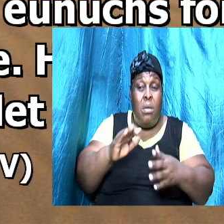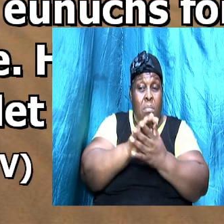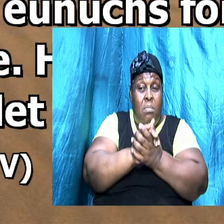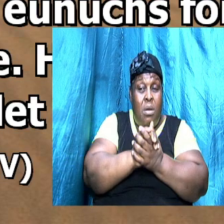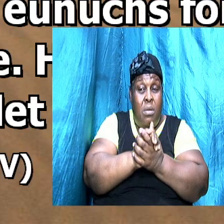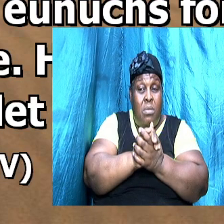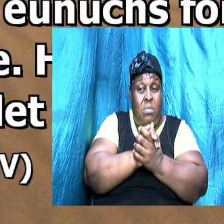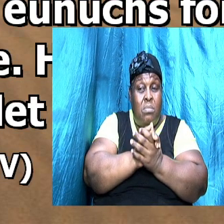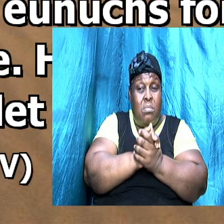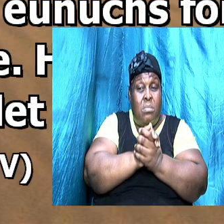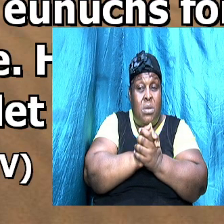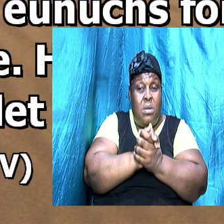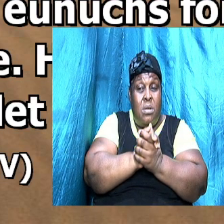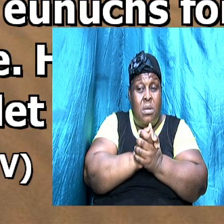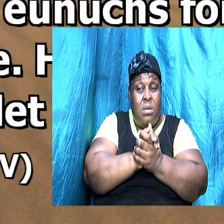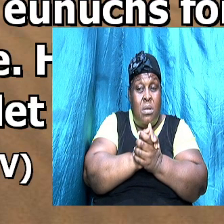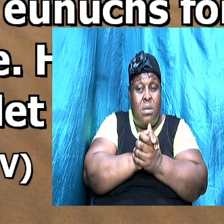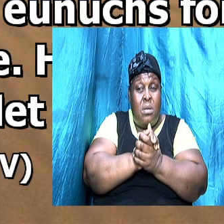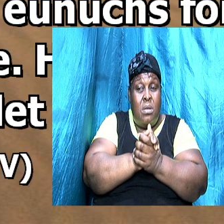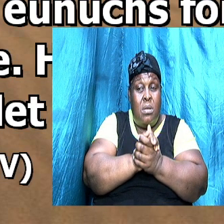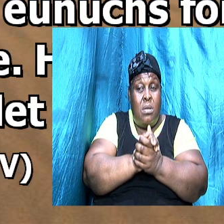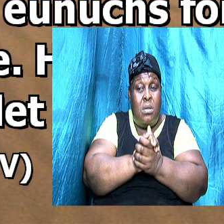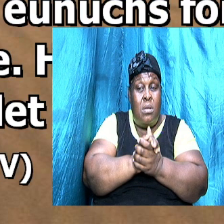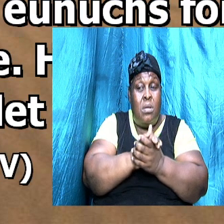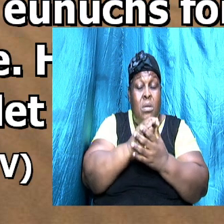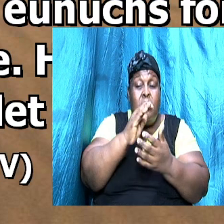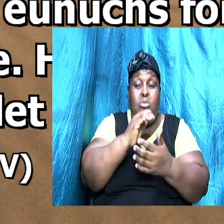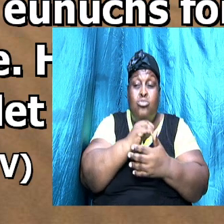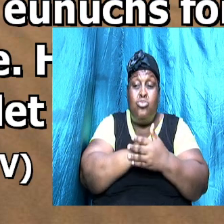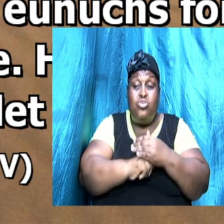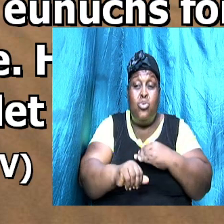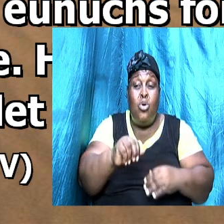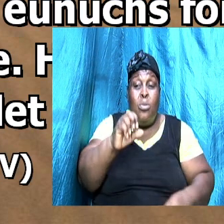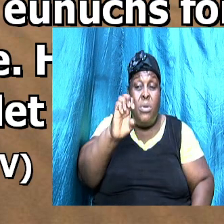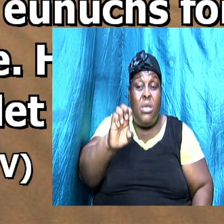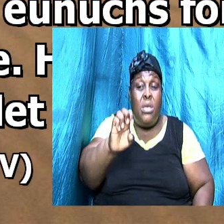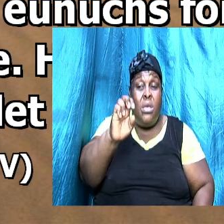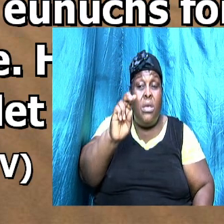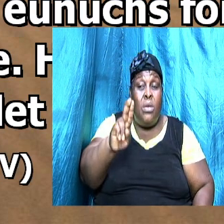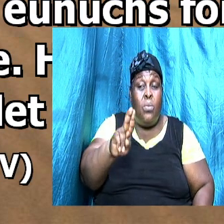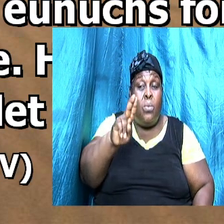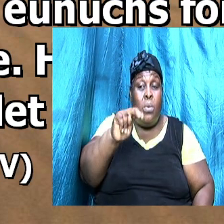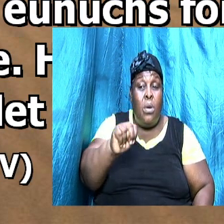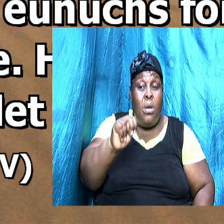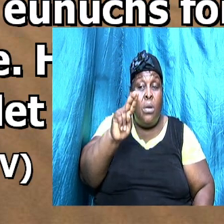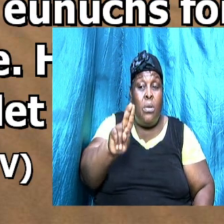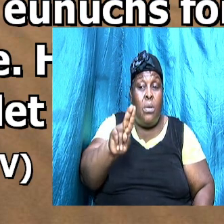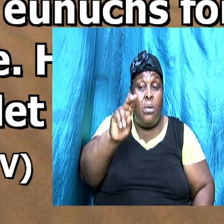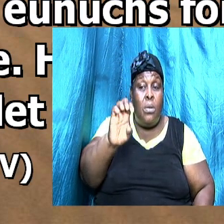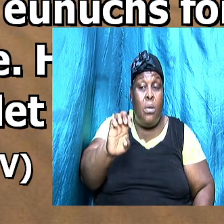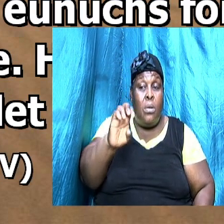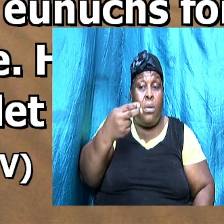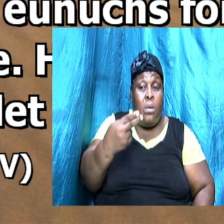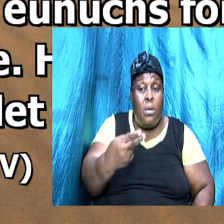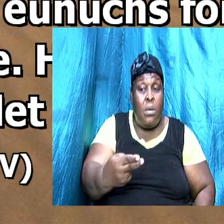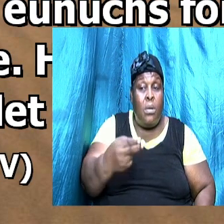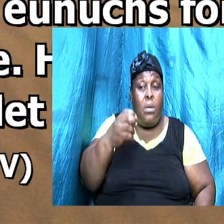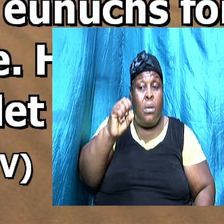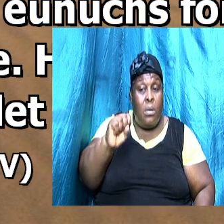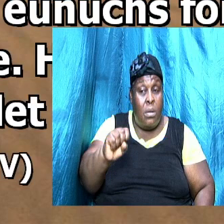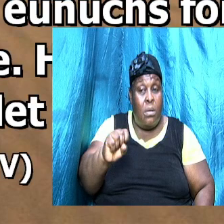can't, them come with nothing, and that they can't operate as a man sexually. And even